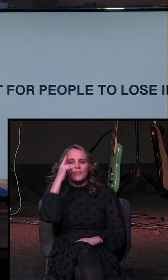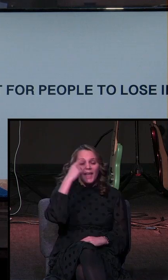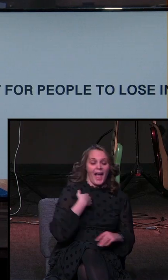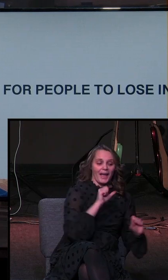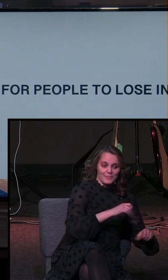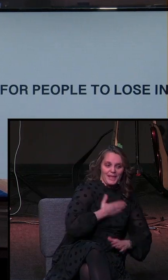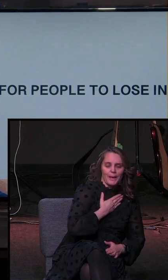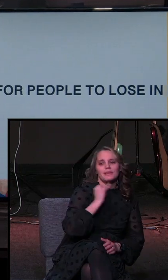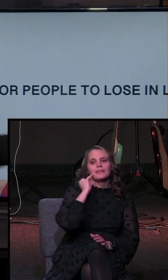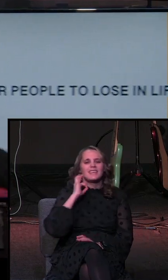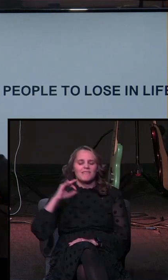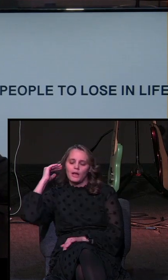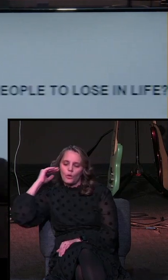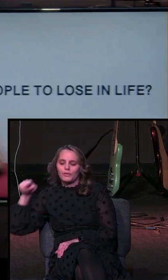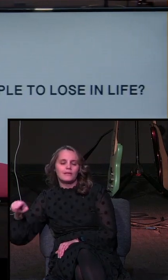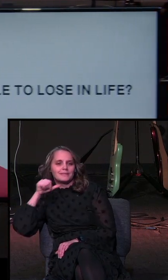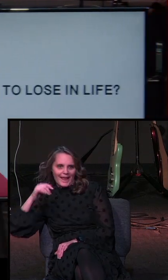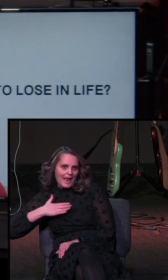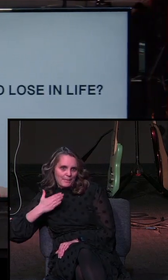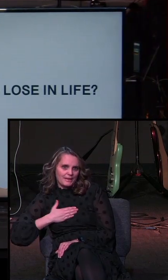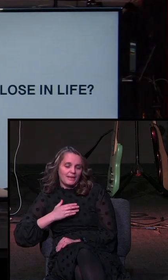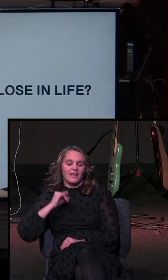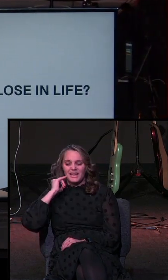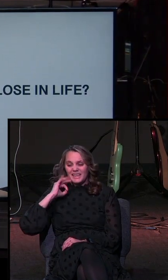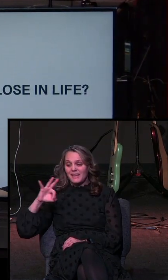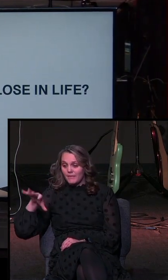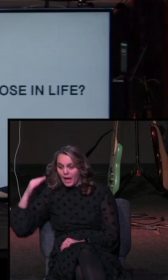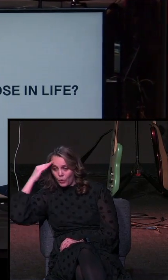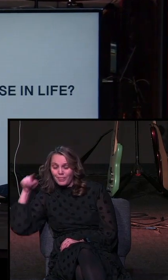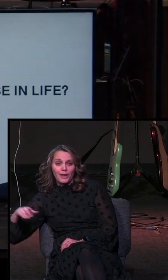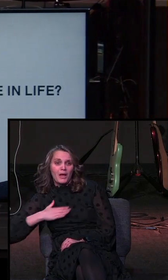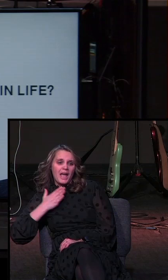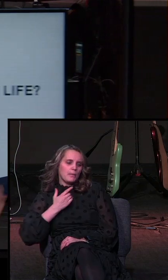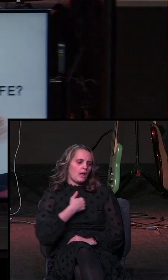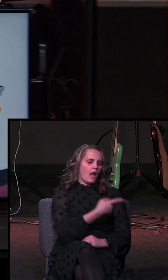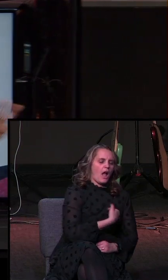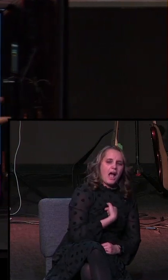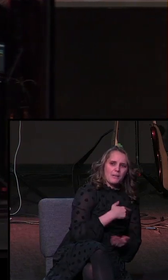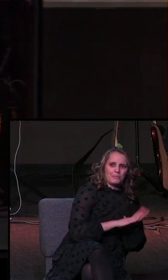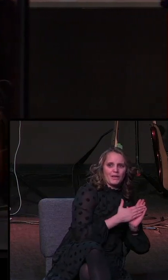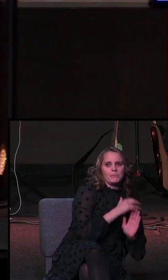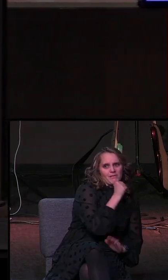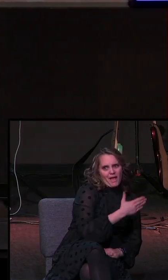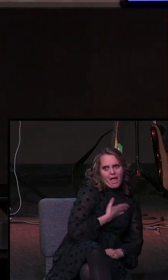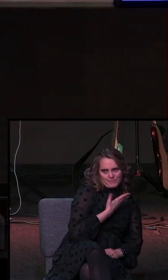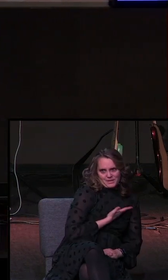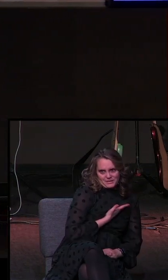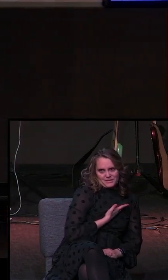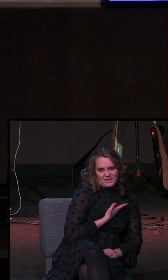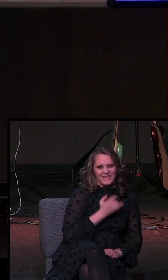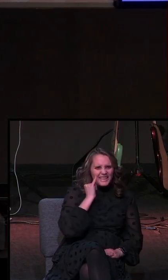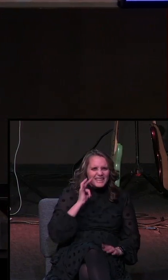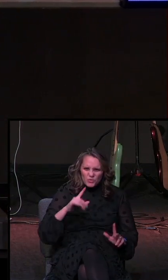unhappy. And if I find out that they're happy, well, then that makes me unhappy. And when you live that way, when you live a life where